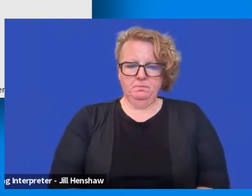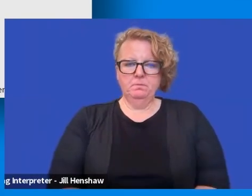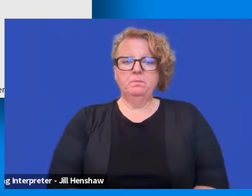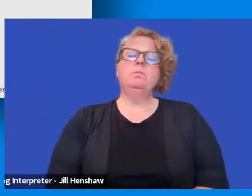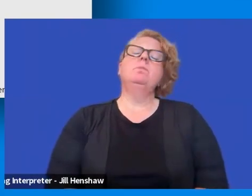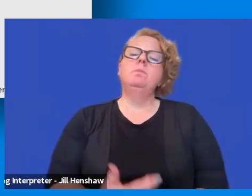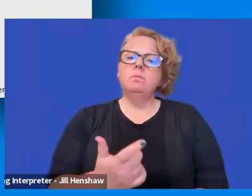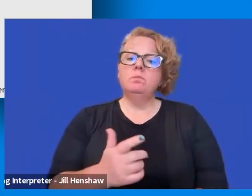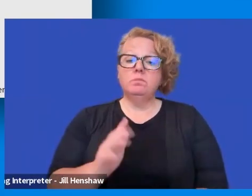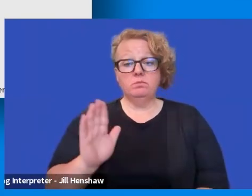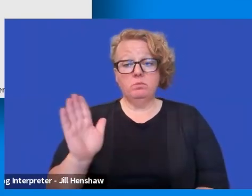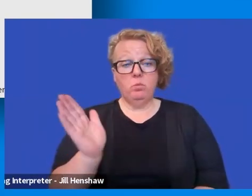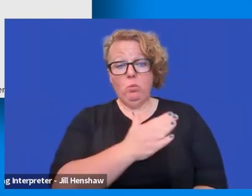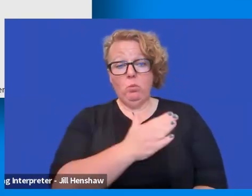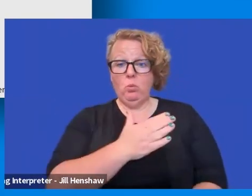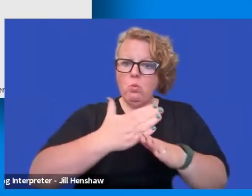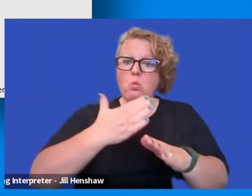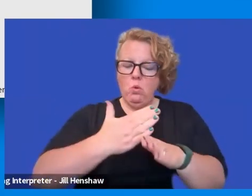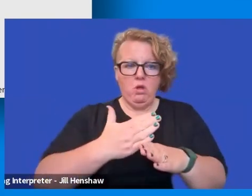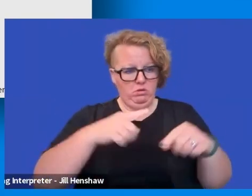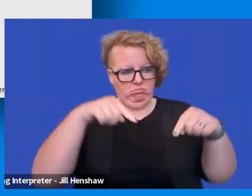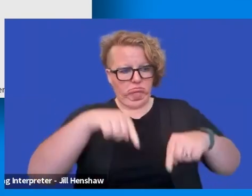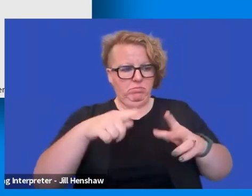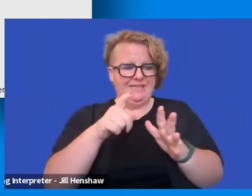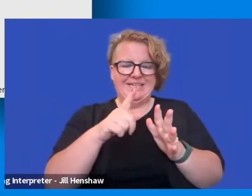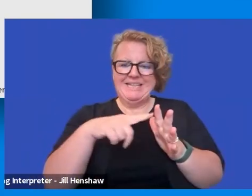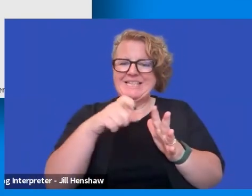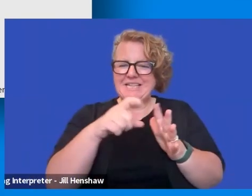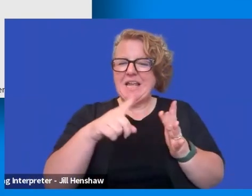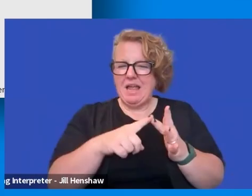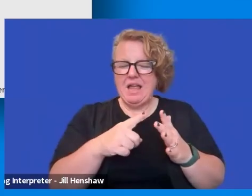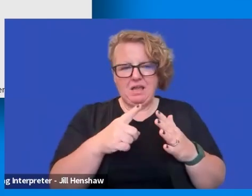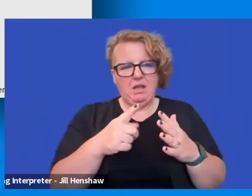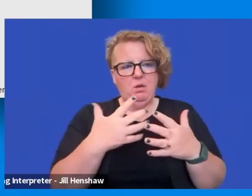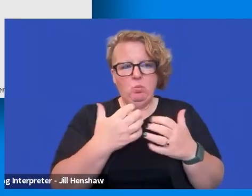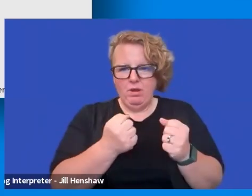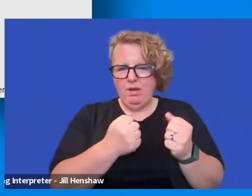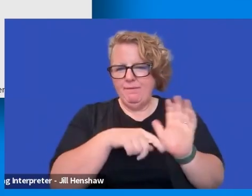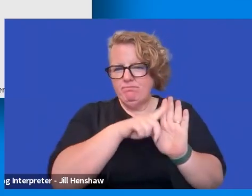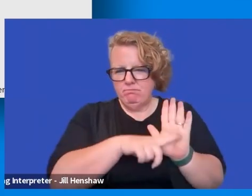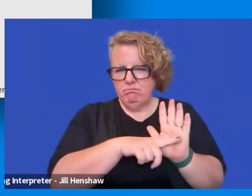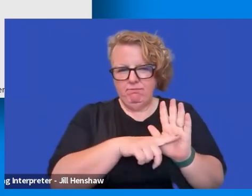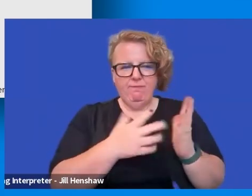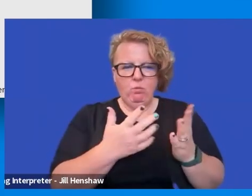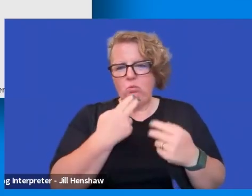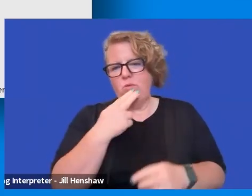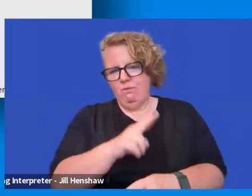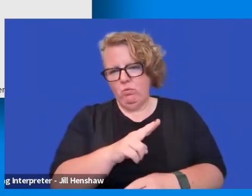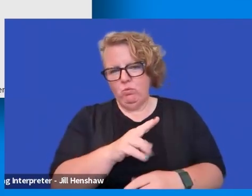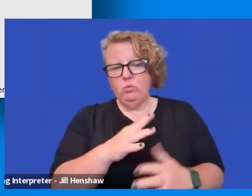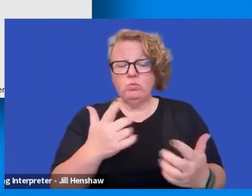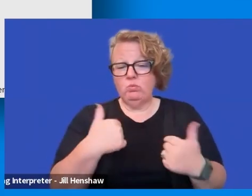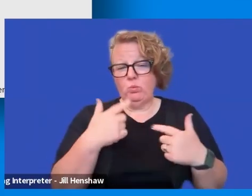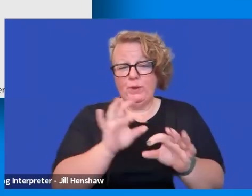For all of the work in the EDI caucus, we always start with some terms of engagement for the afternoon. And so our ask of you,